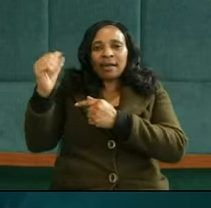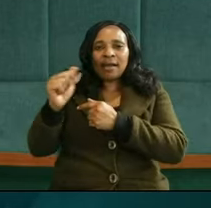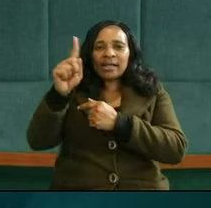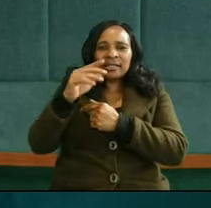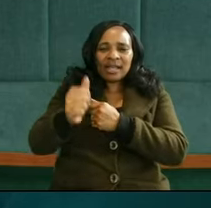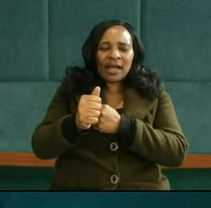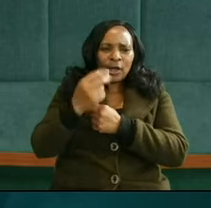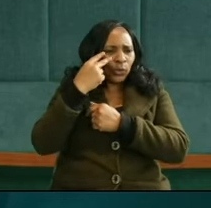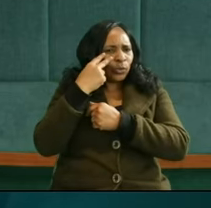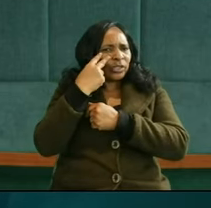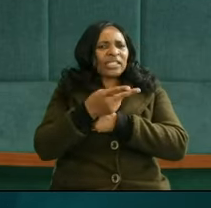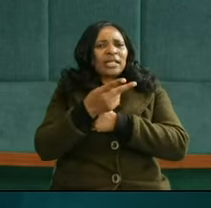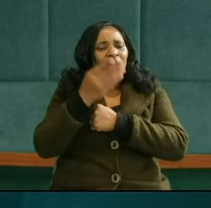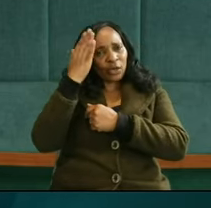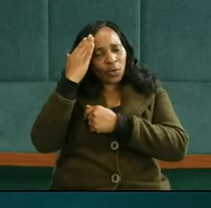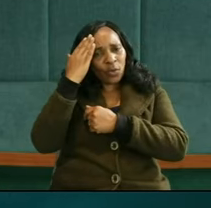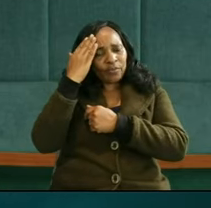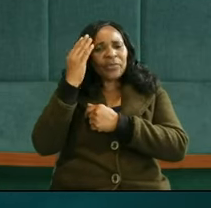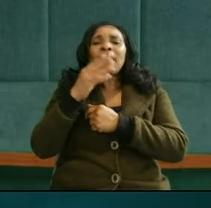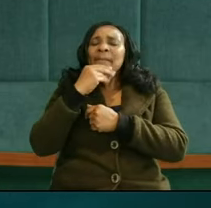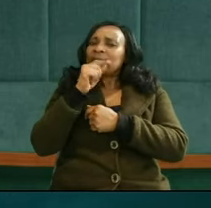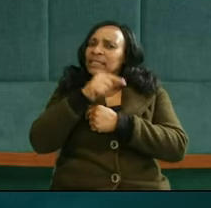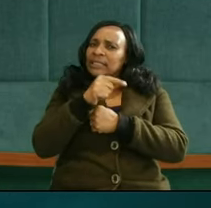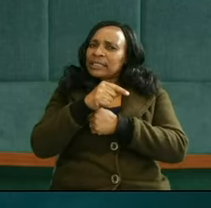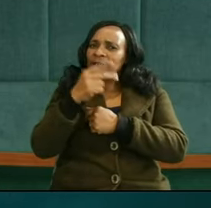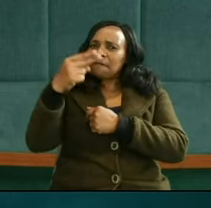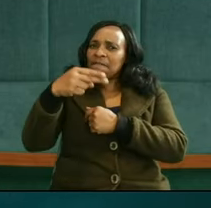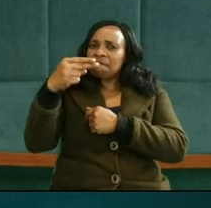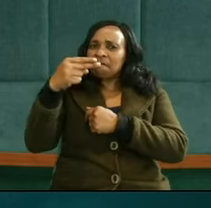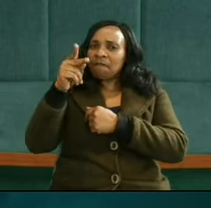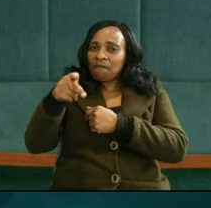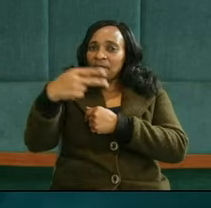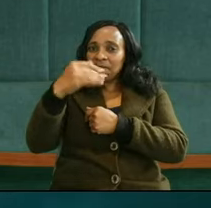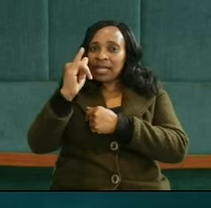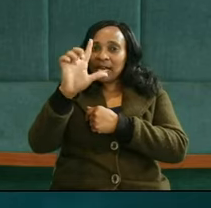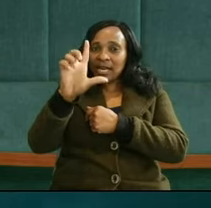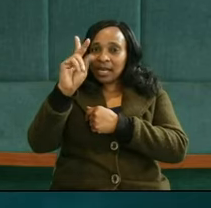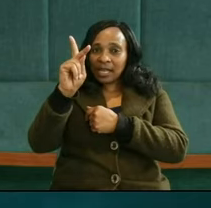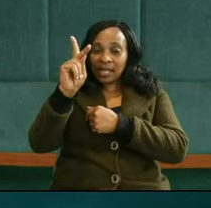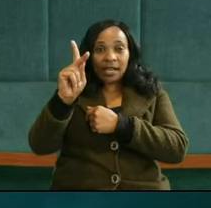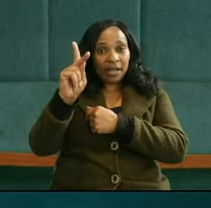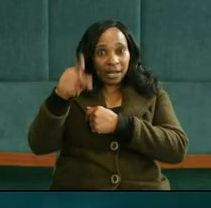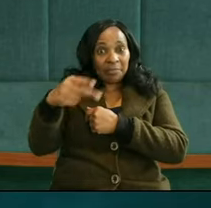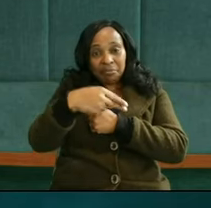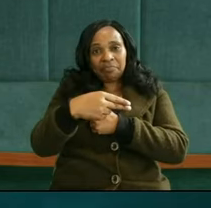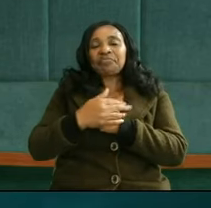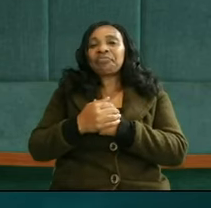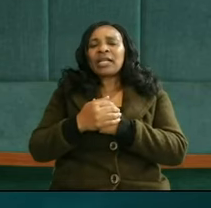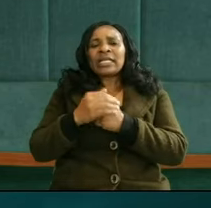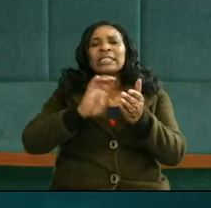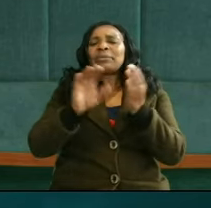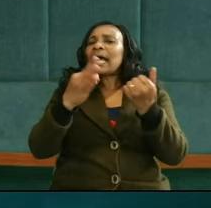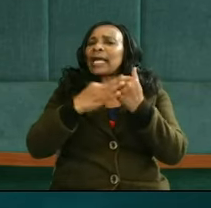happy to know that Philip was in Samaria. Chapter 8 begins